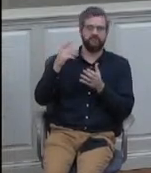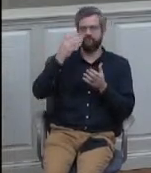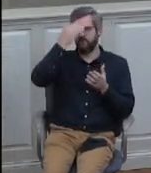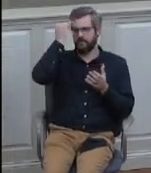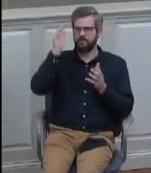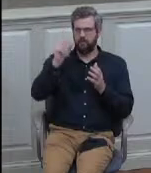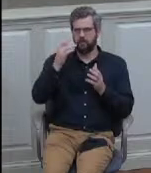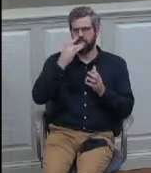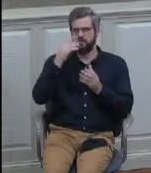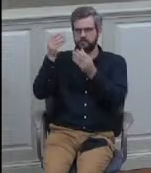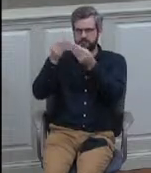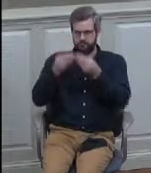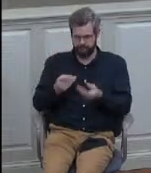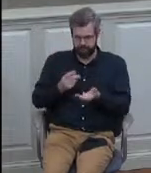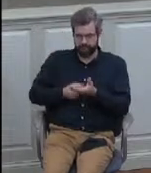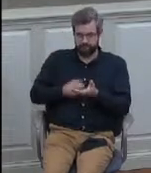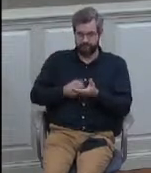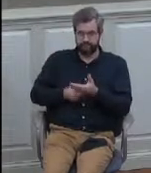top of it. So